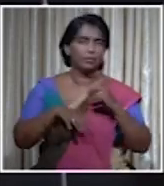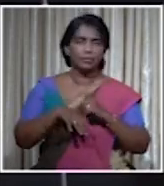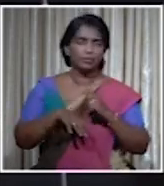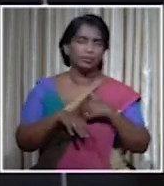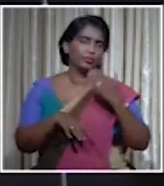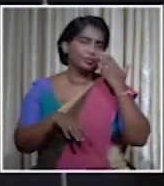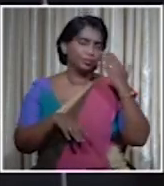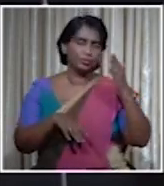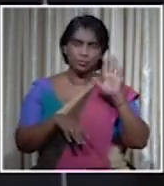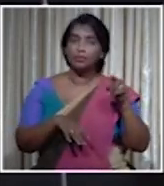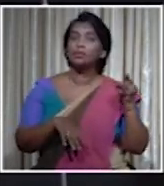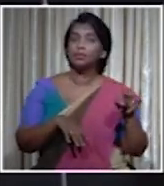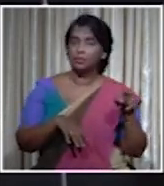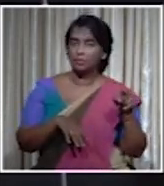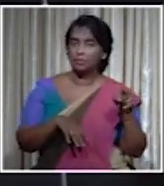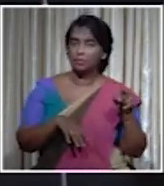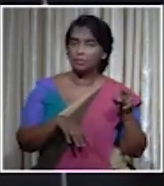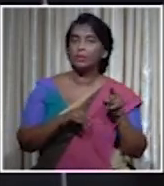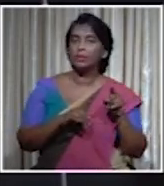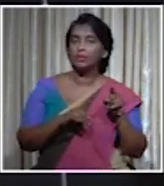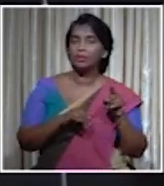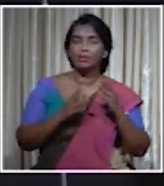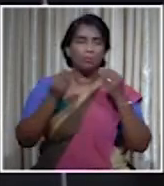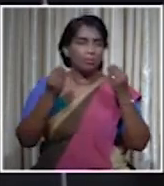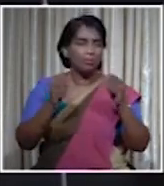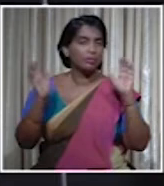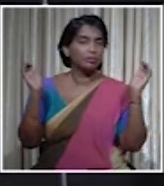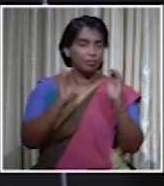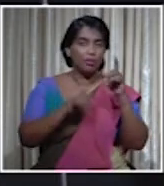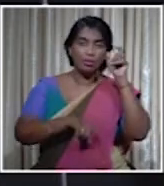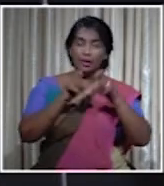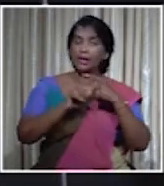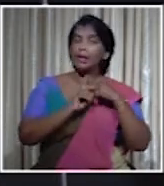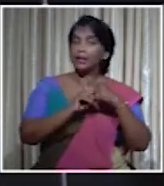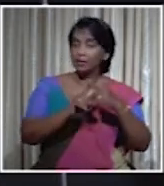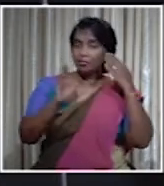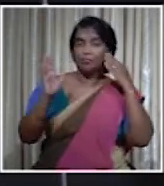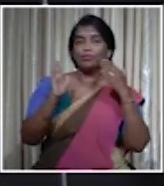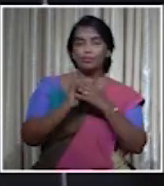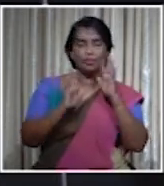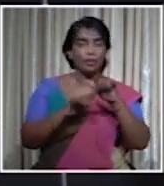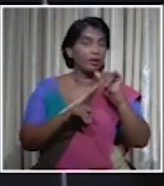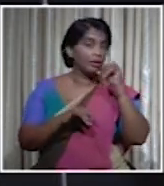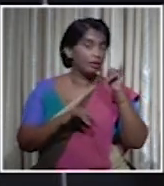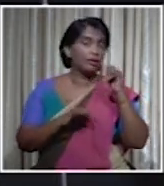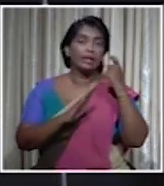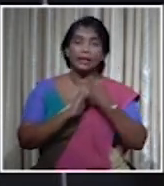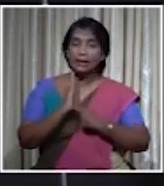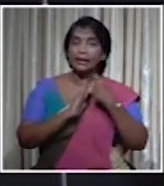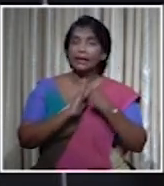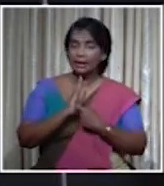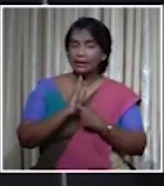damaging mechanism by which minorities have been targeted by weaponizing the specific pieces of legislation to decide